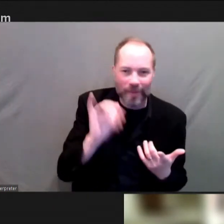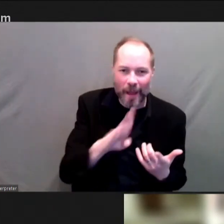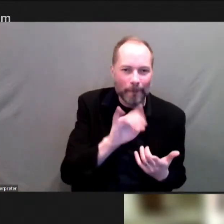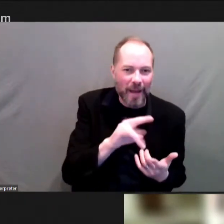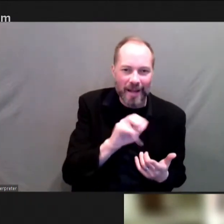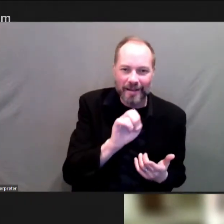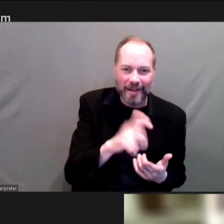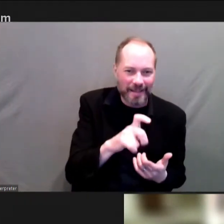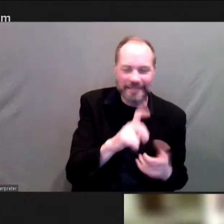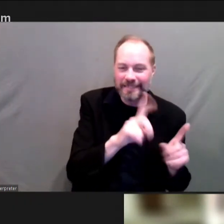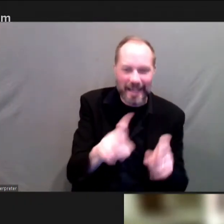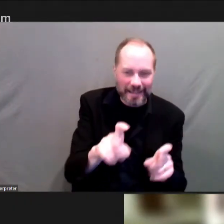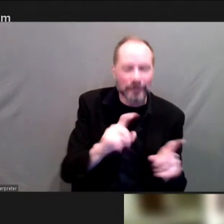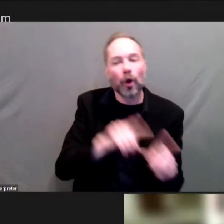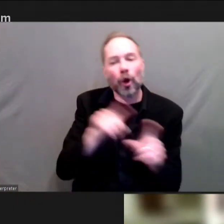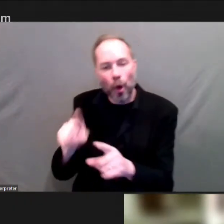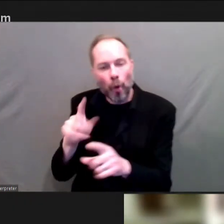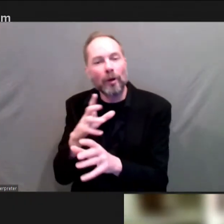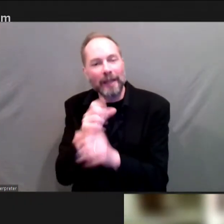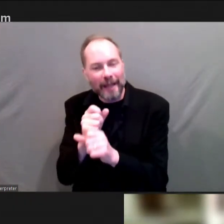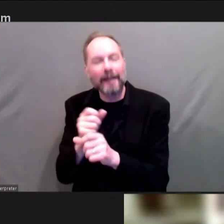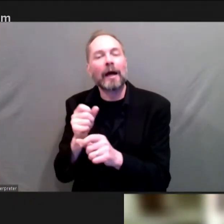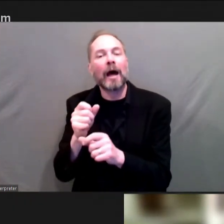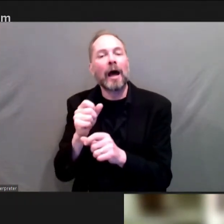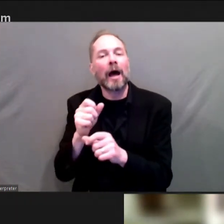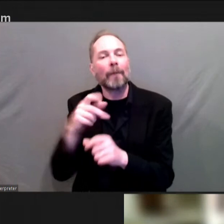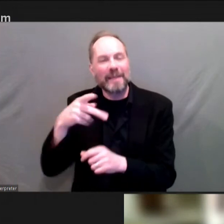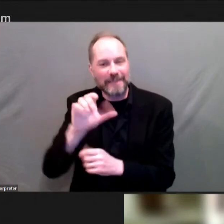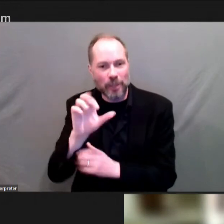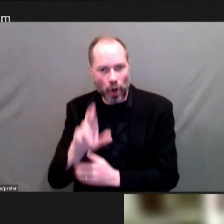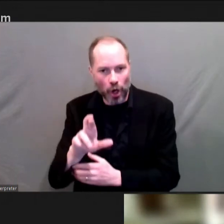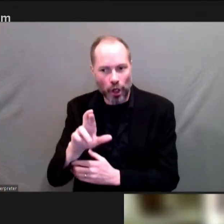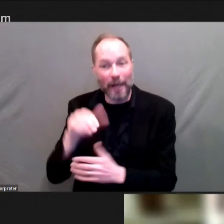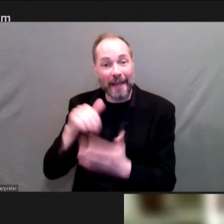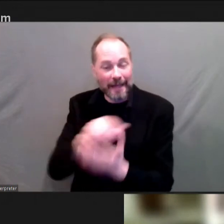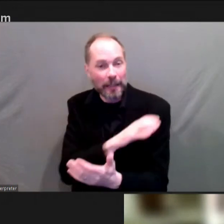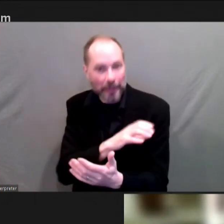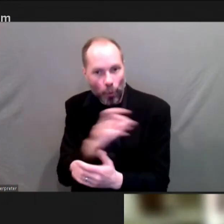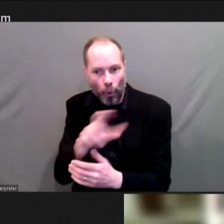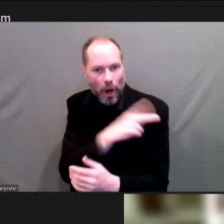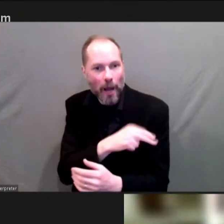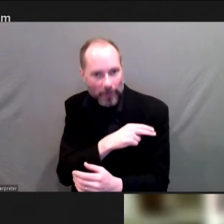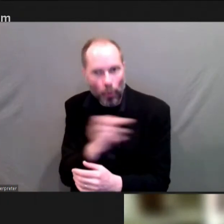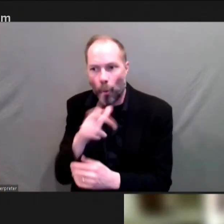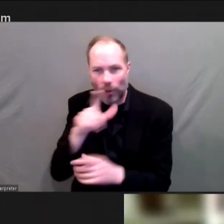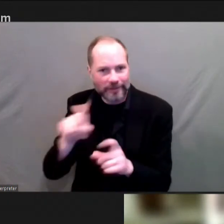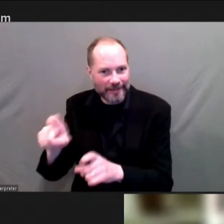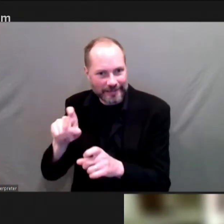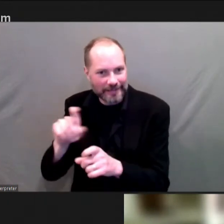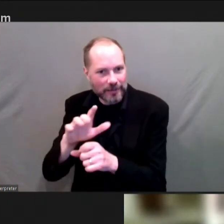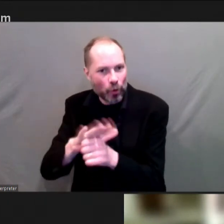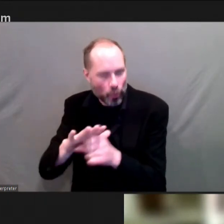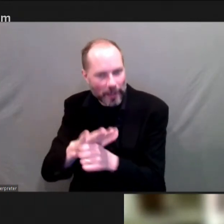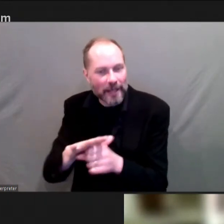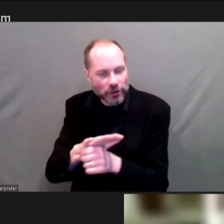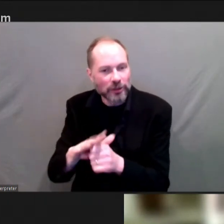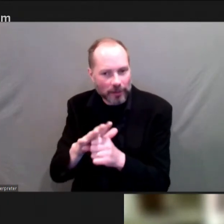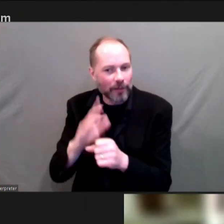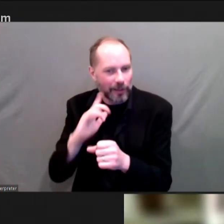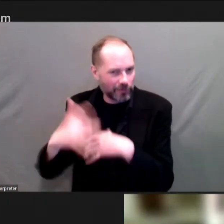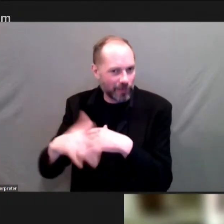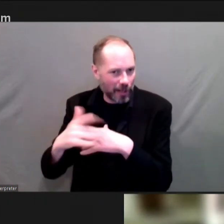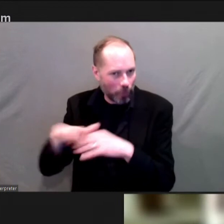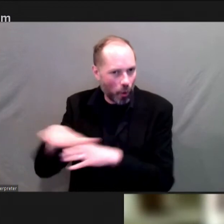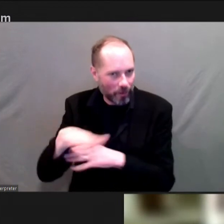to get a PCR test at a drive-through site or a clinic or a hospital that are widely available throughout the region. Pueblo